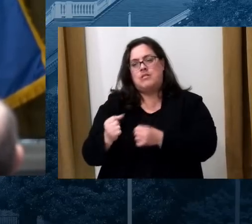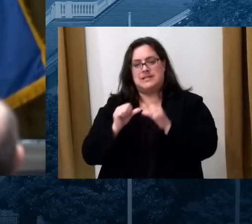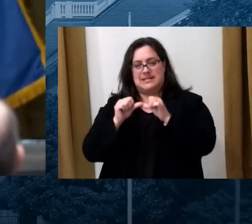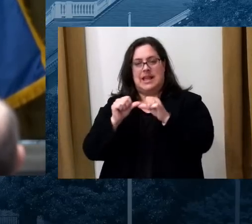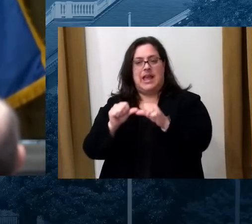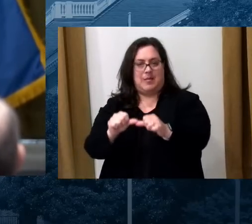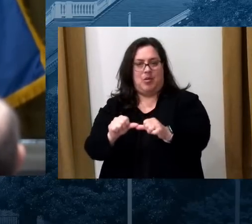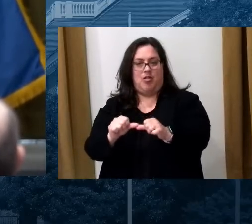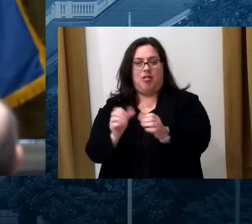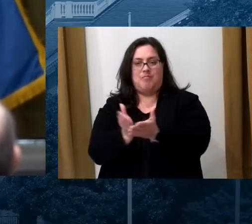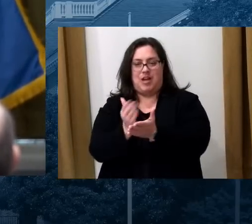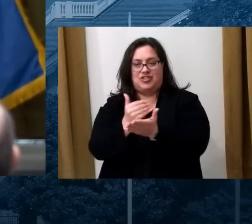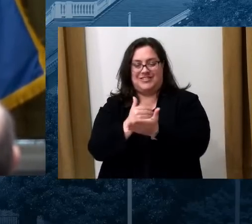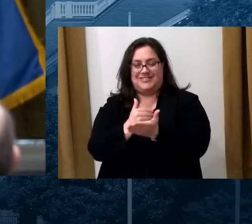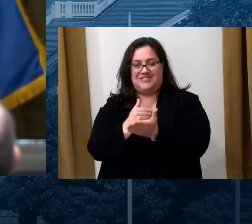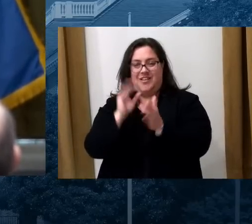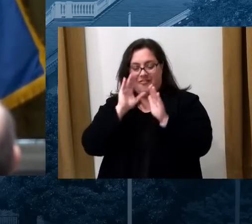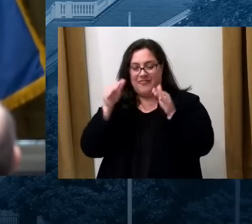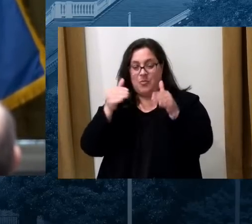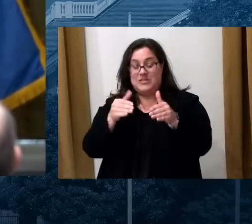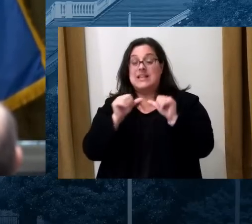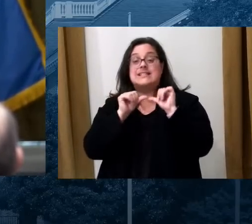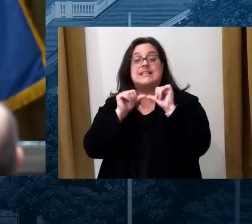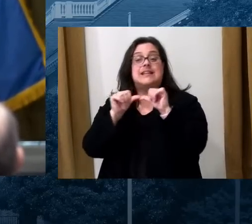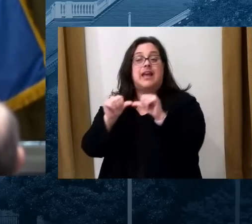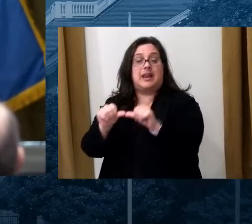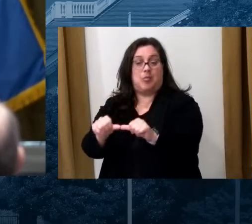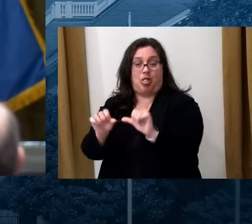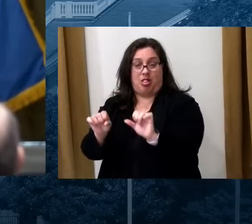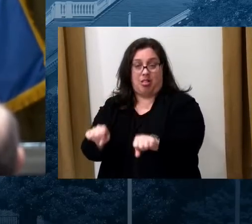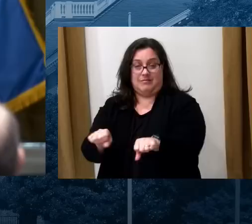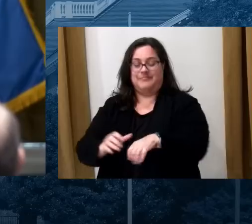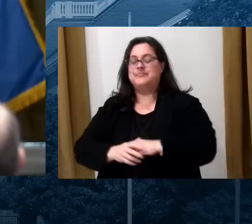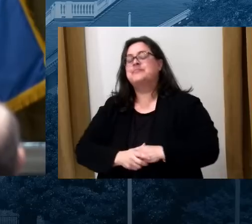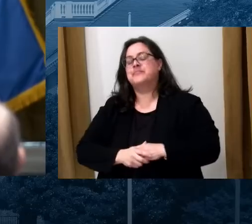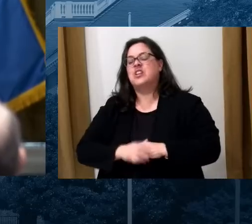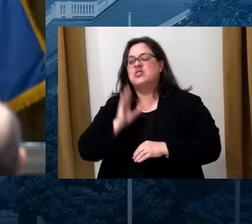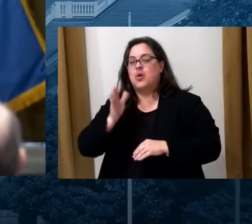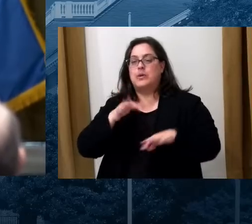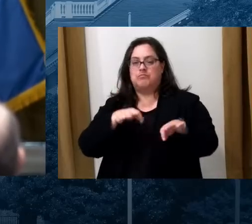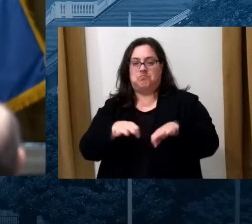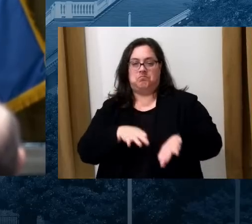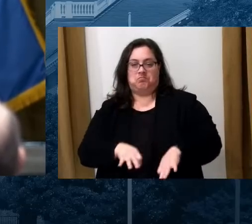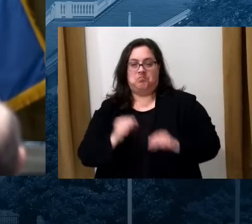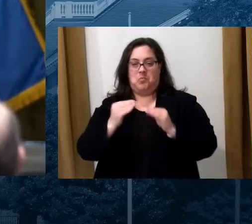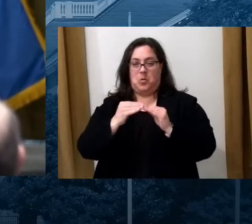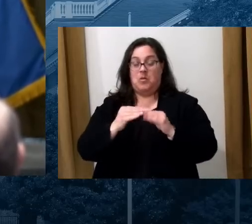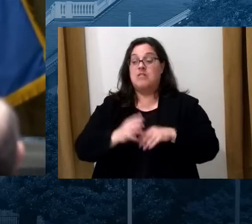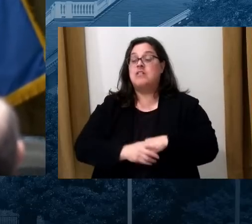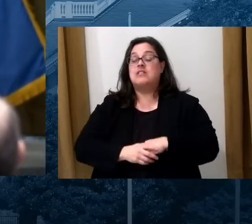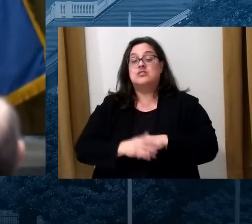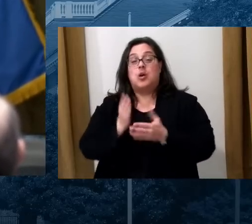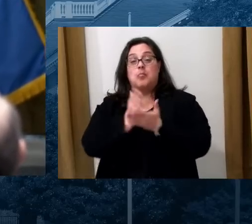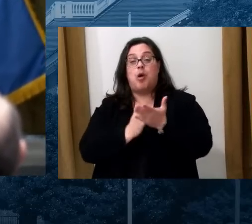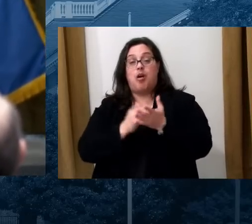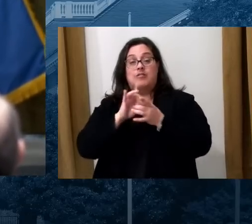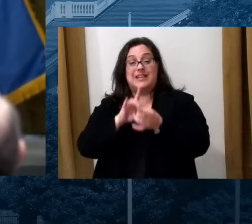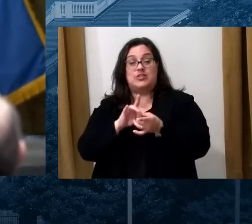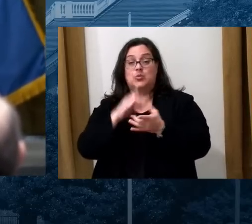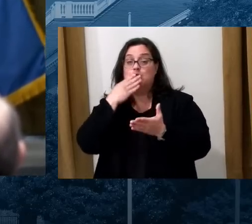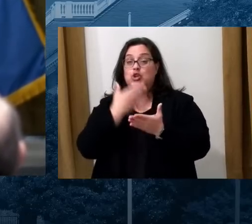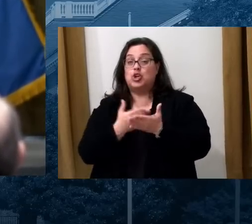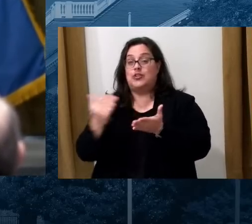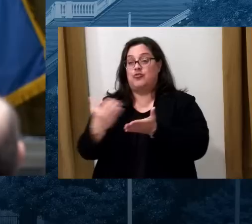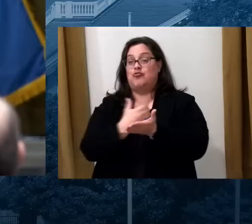budget, with the emphasis being on sustainable. And I'm going to walk you through that in a minute. Part of that is starting with good revenue estimates, and